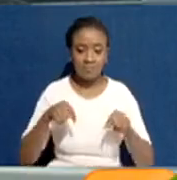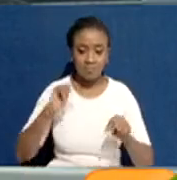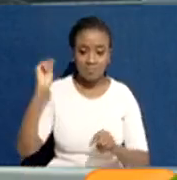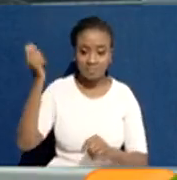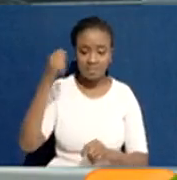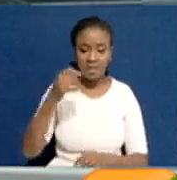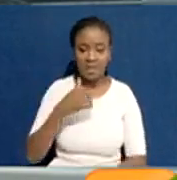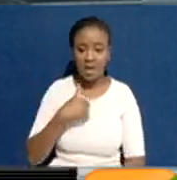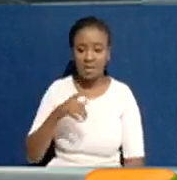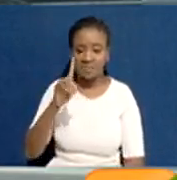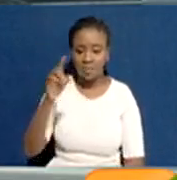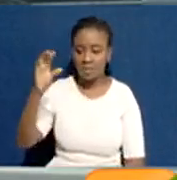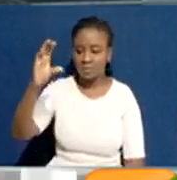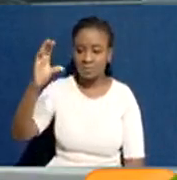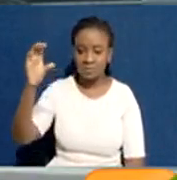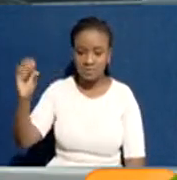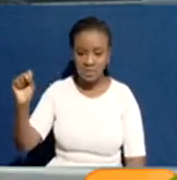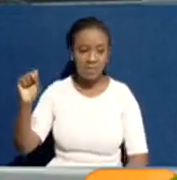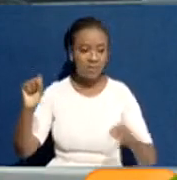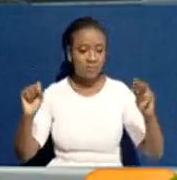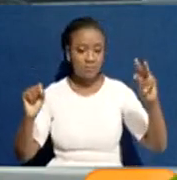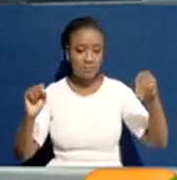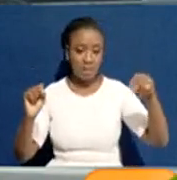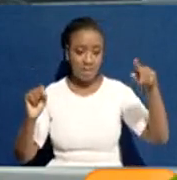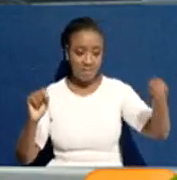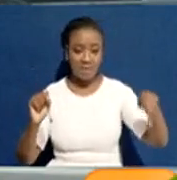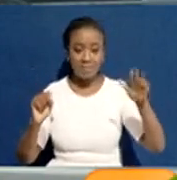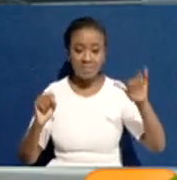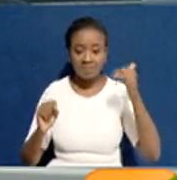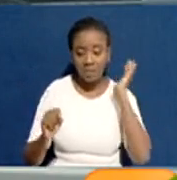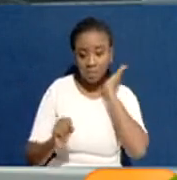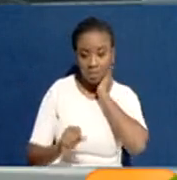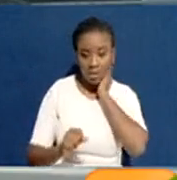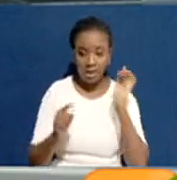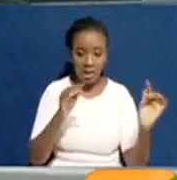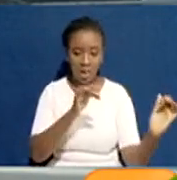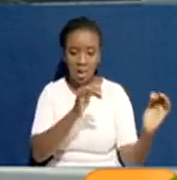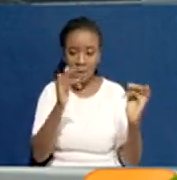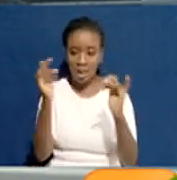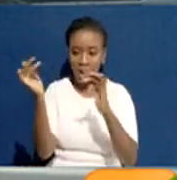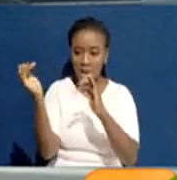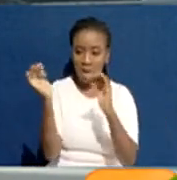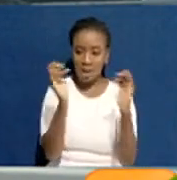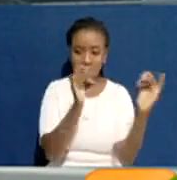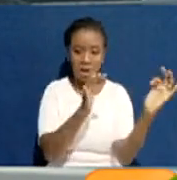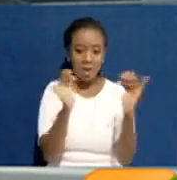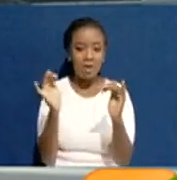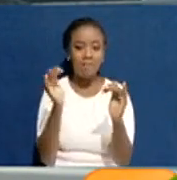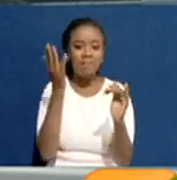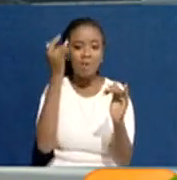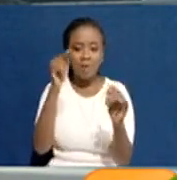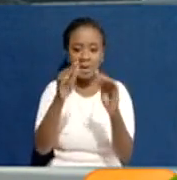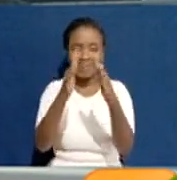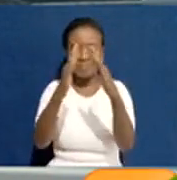A cabinet secretary and a member of parliament from Murang'a County are embroiled in a bitter tussle over a